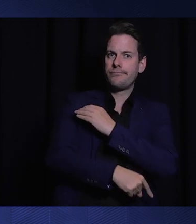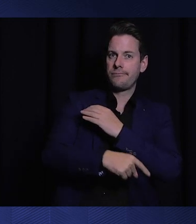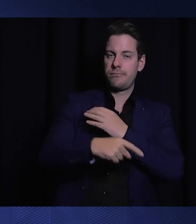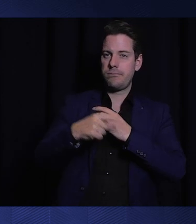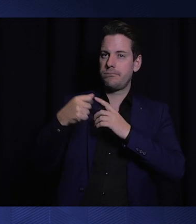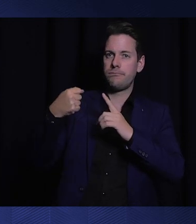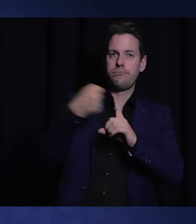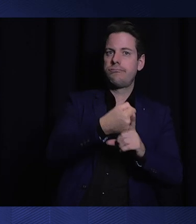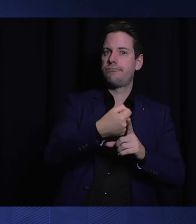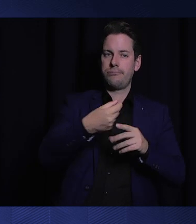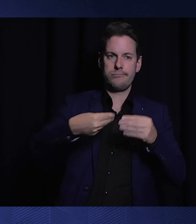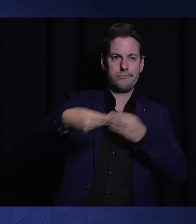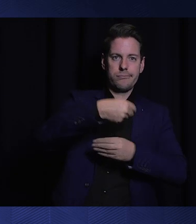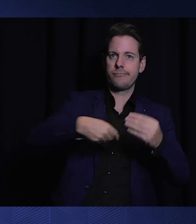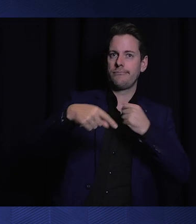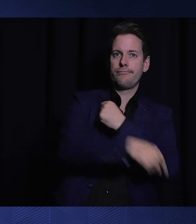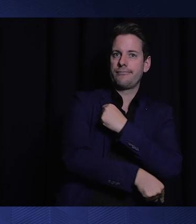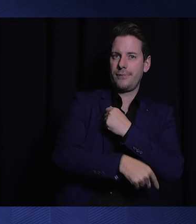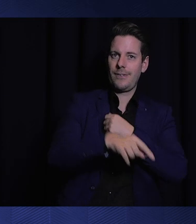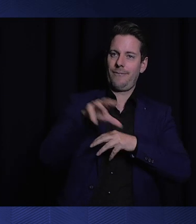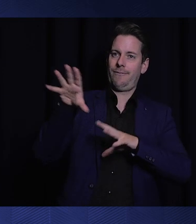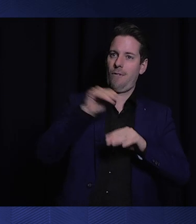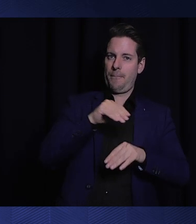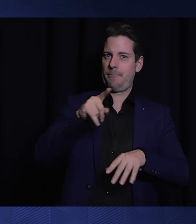economic loss. That's why many